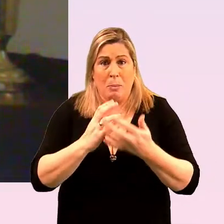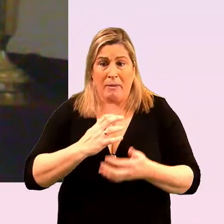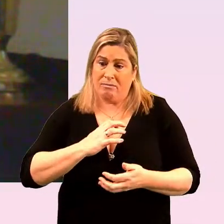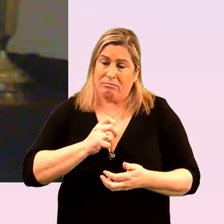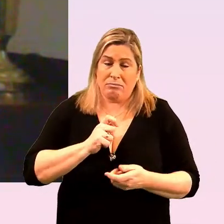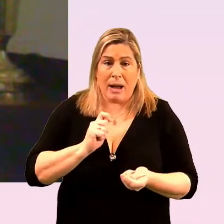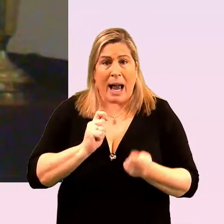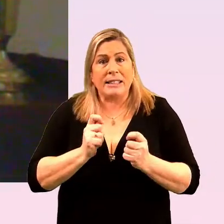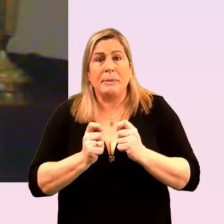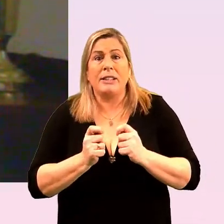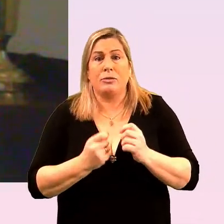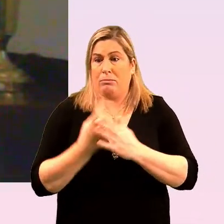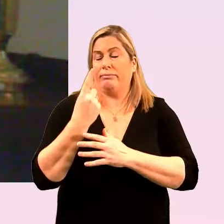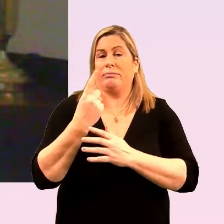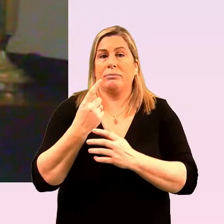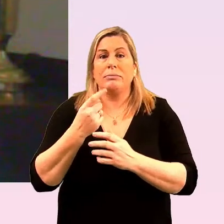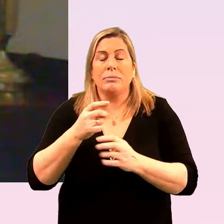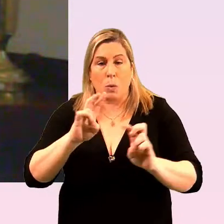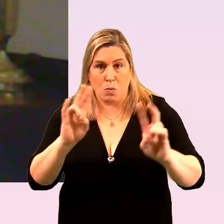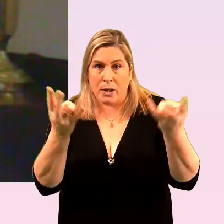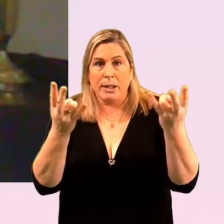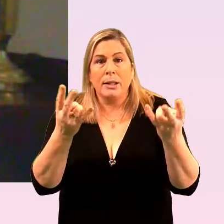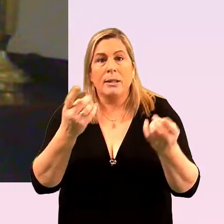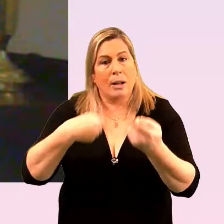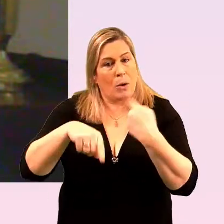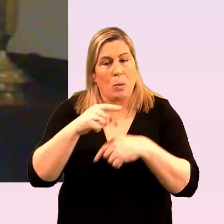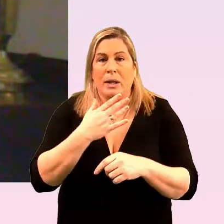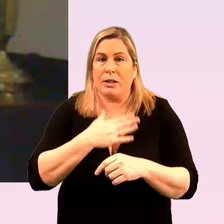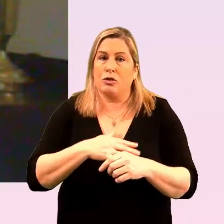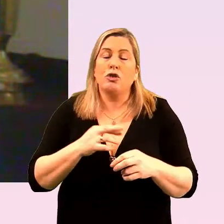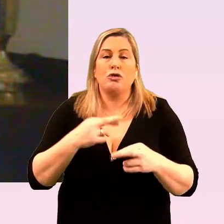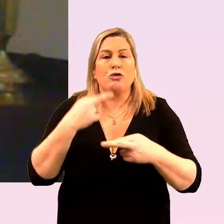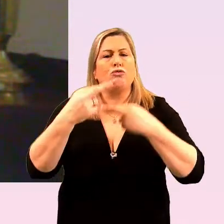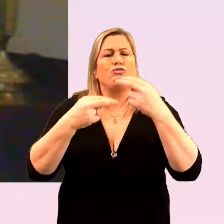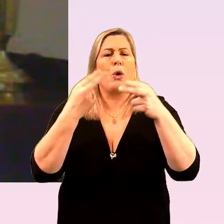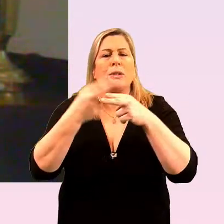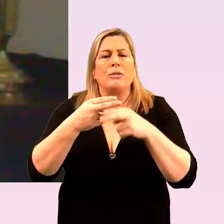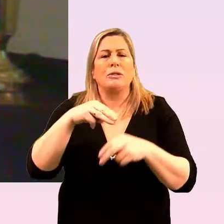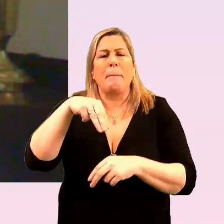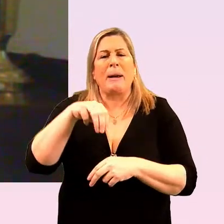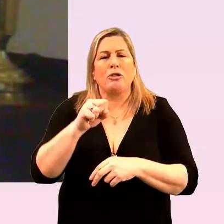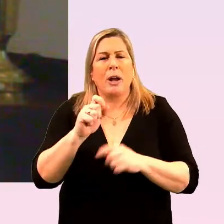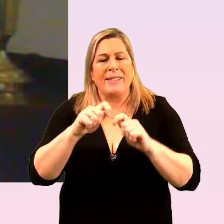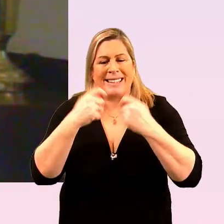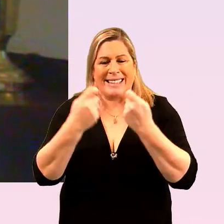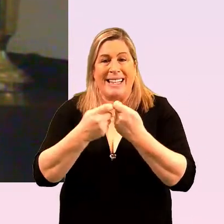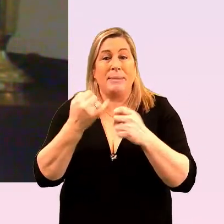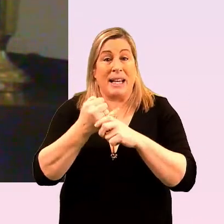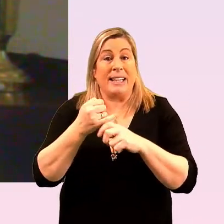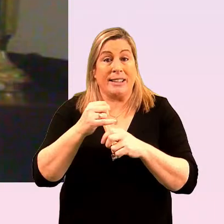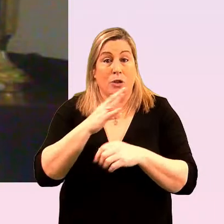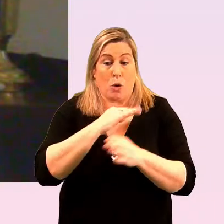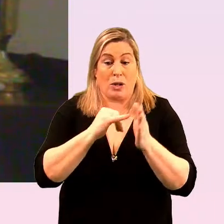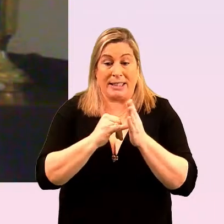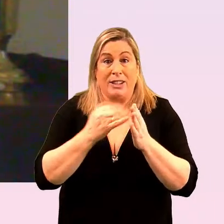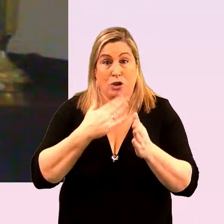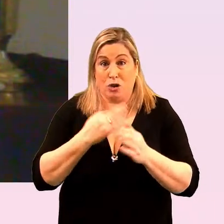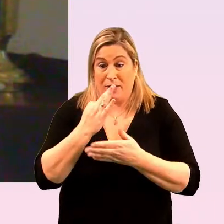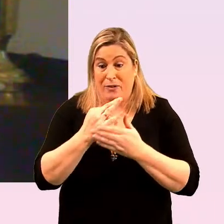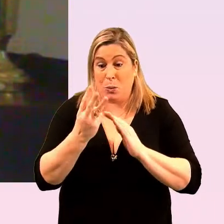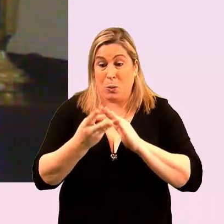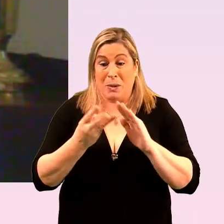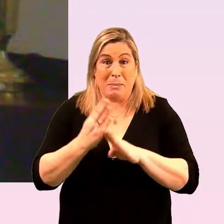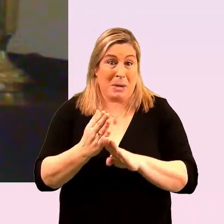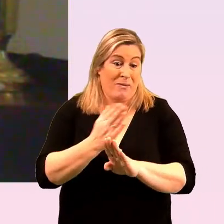actually occurred. So we had actually just rolled out Microsoft Teams in the organisation just in the weeks leading up